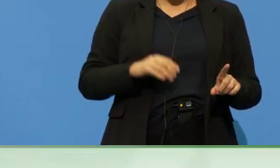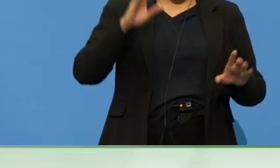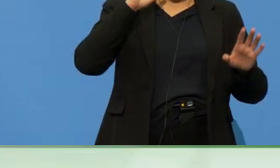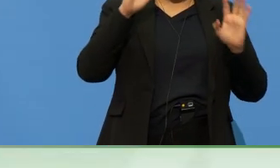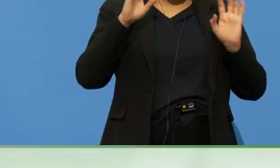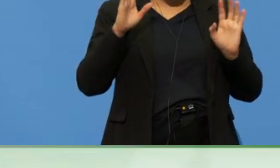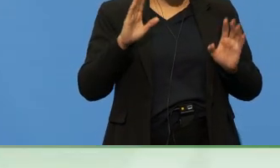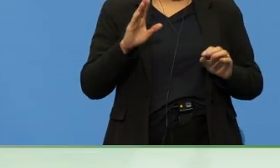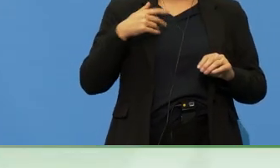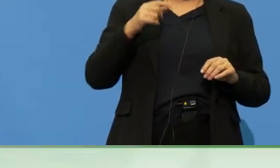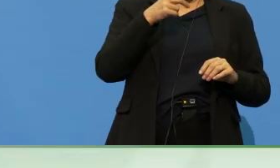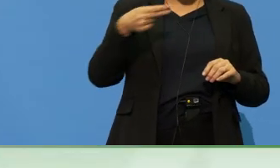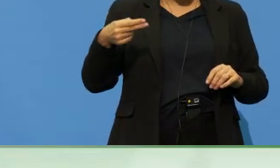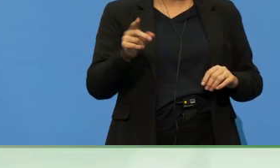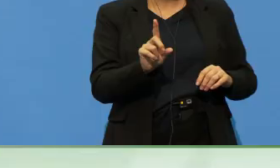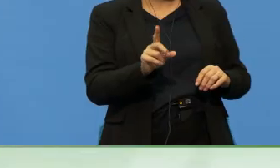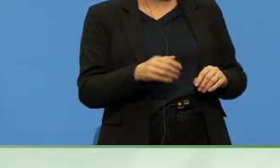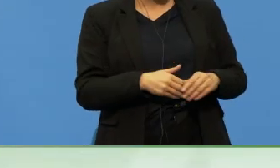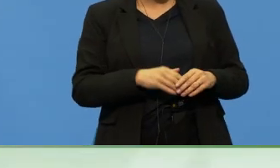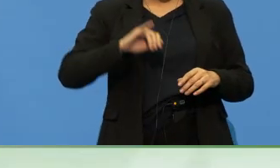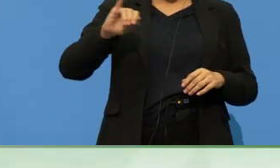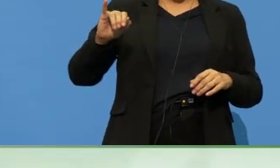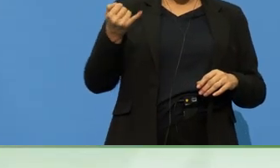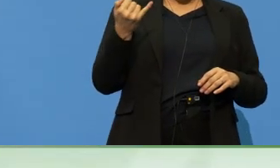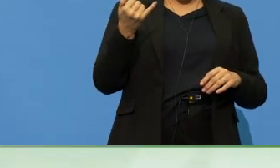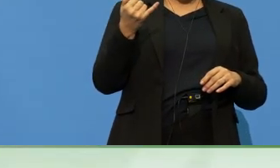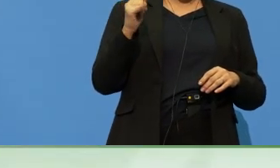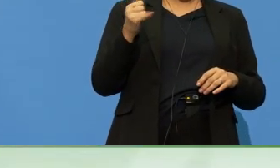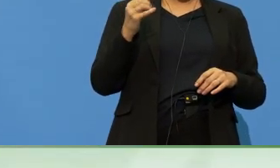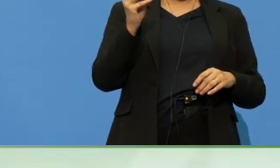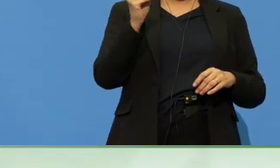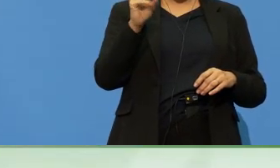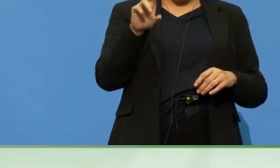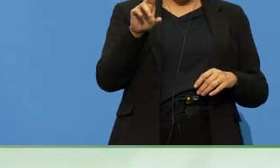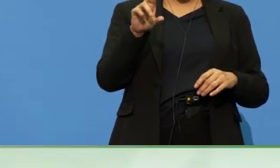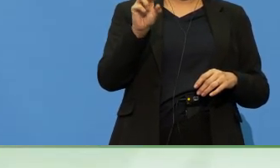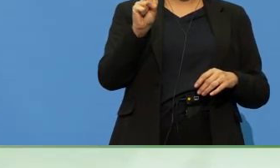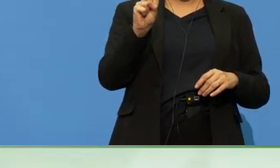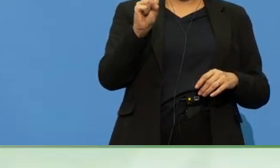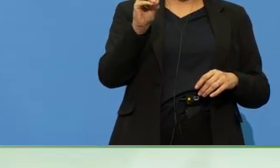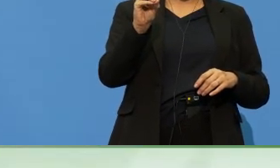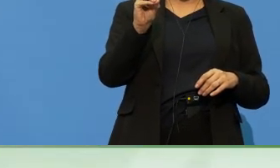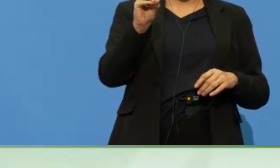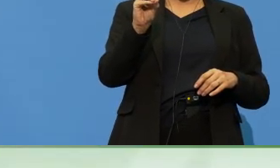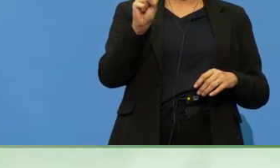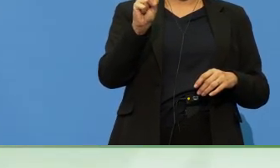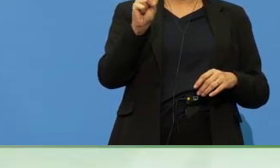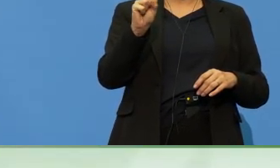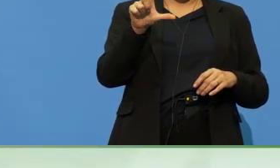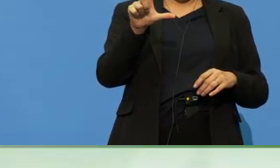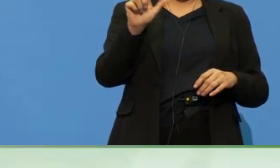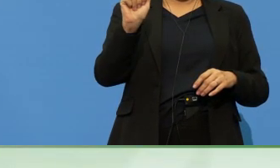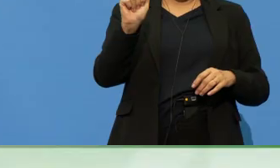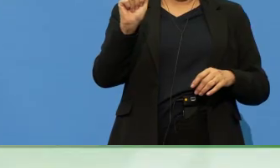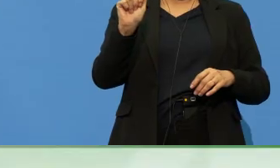very grateful to be here and meet all of you and all of your great projects from all over the